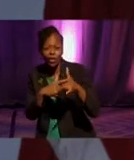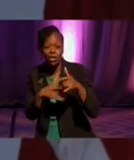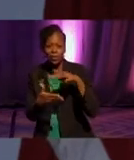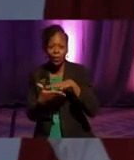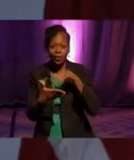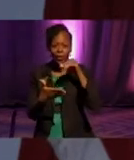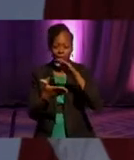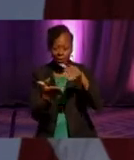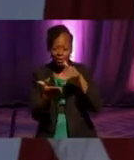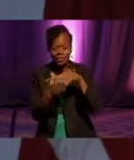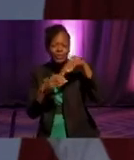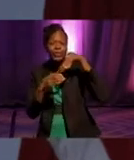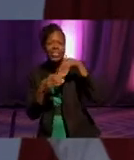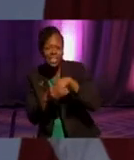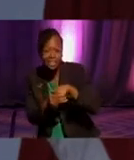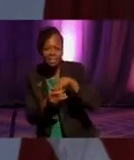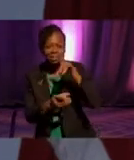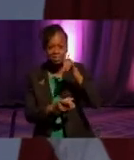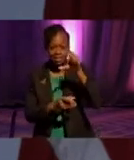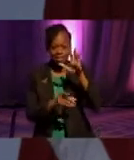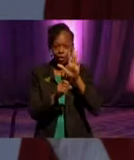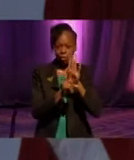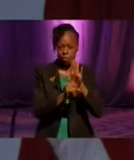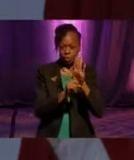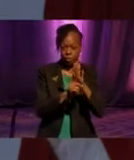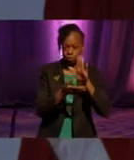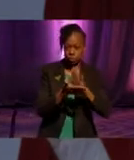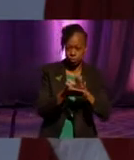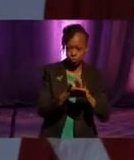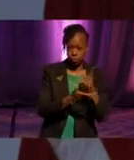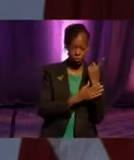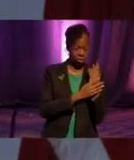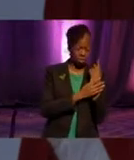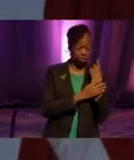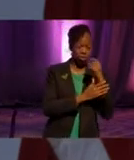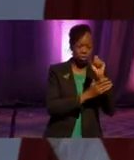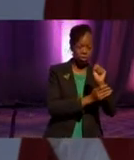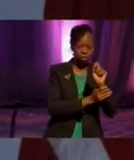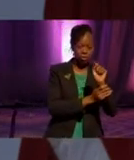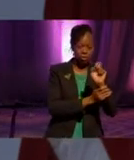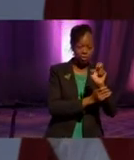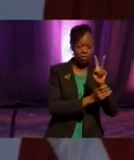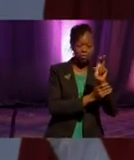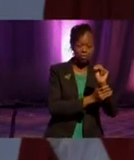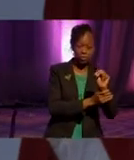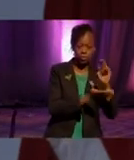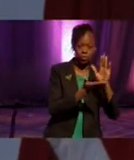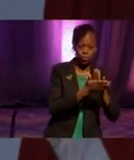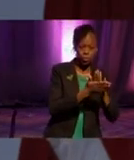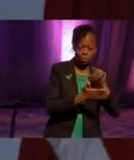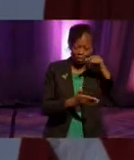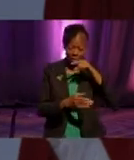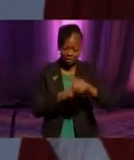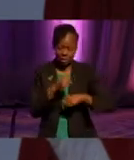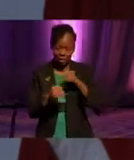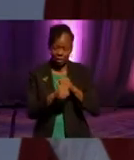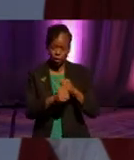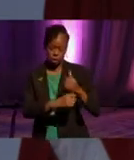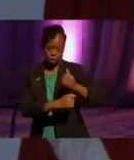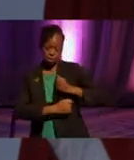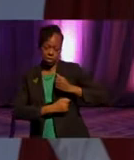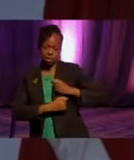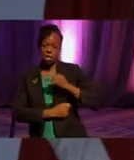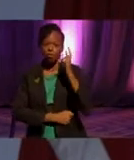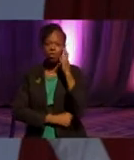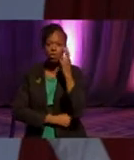public schools. Last year at Stevens School and this year at the Military Road School. And also